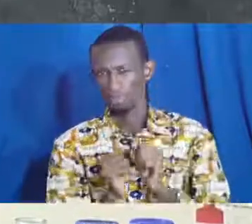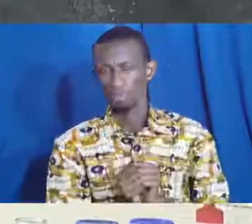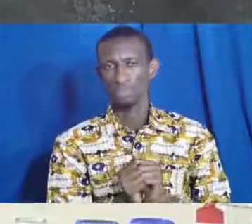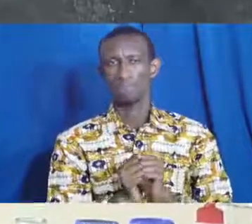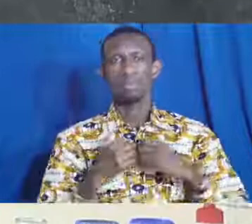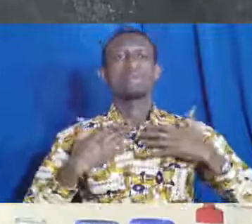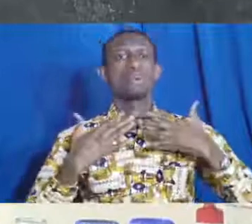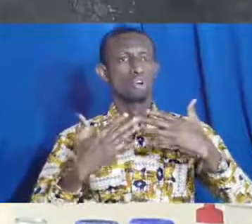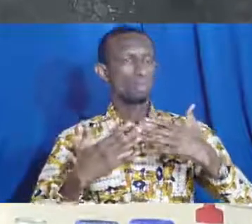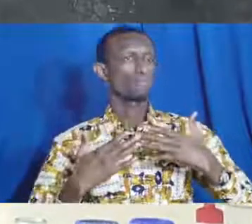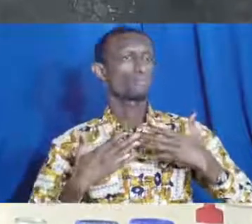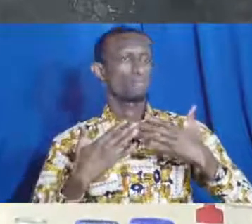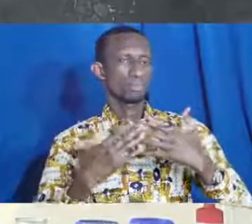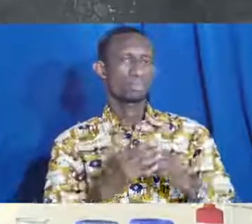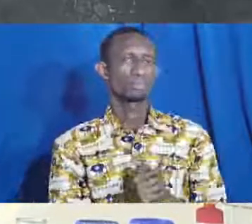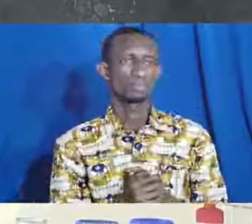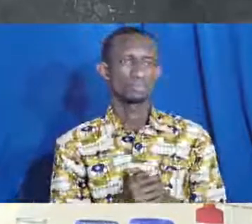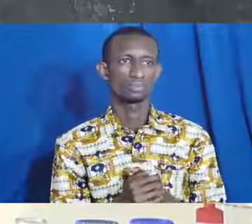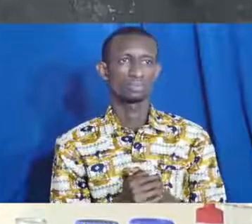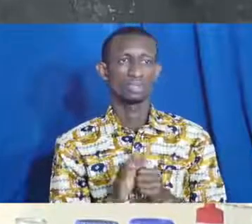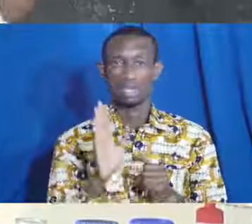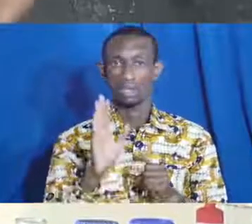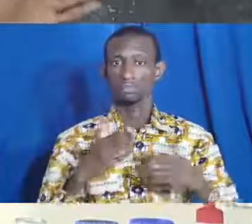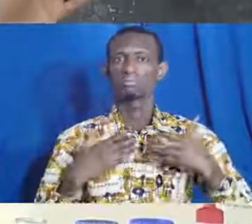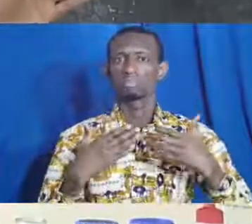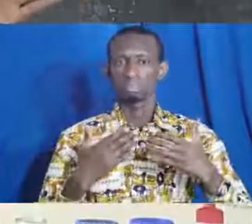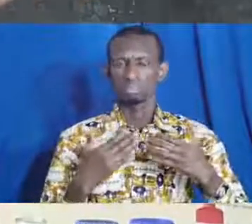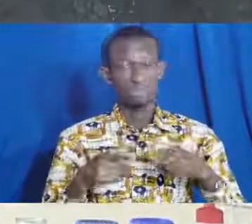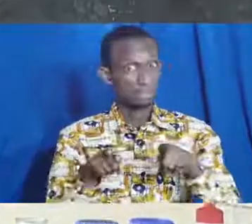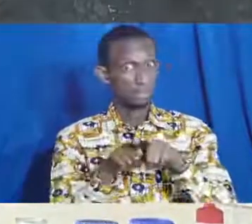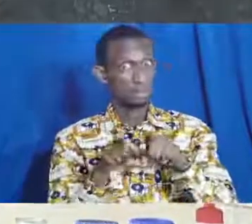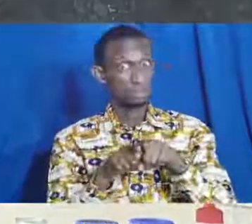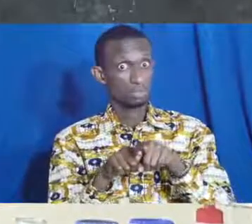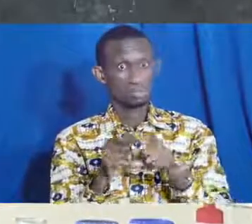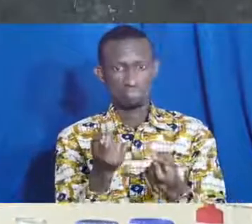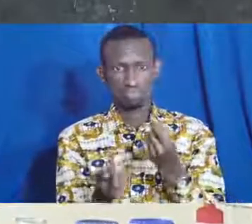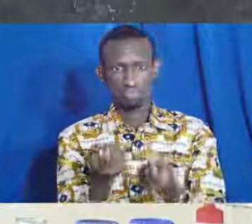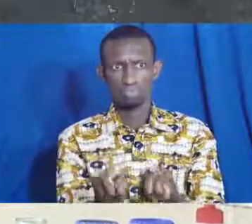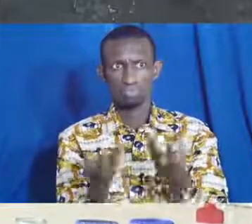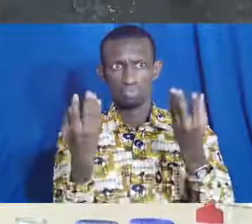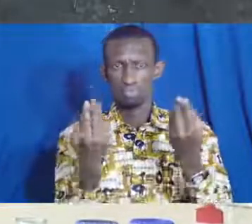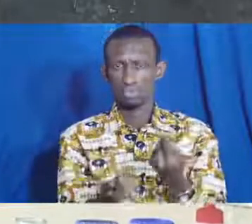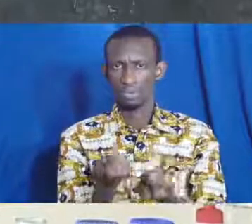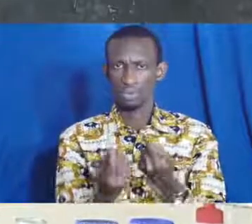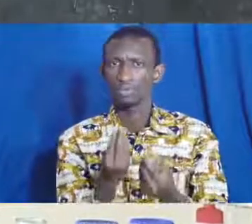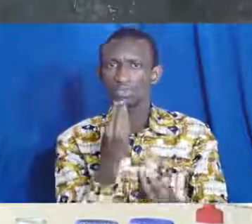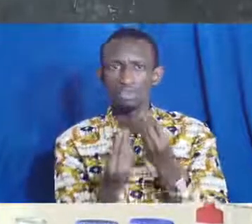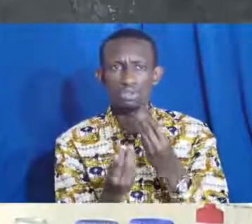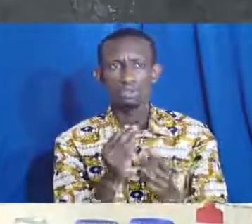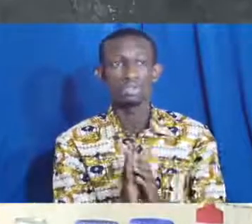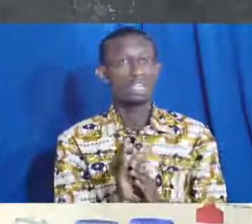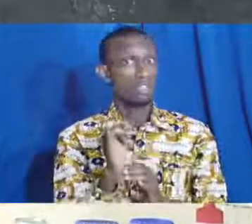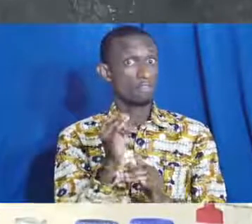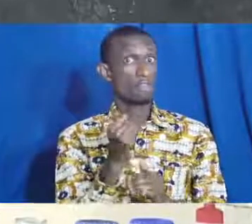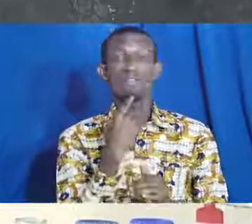respiration. Respiration is similar to burning of food. And when we are talking about the